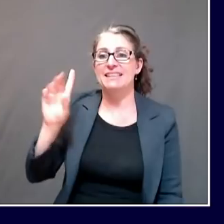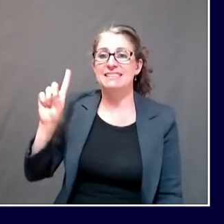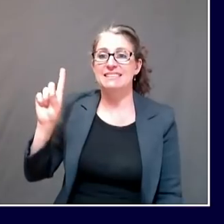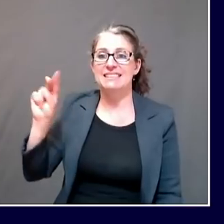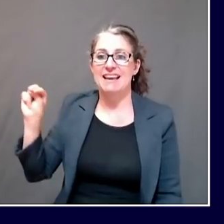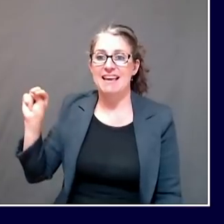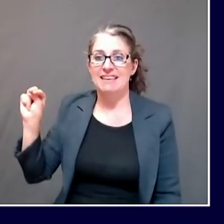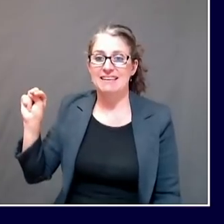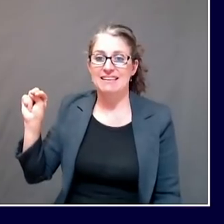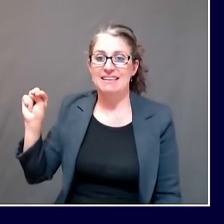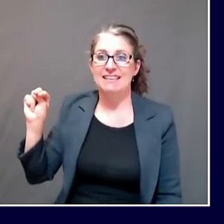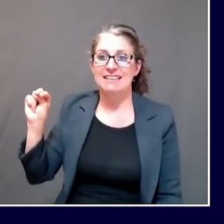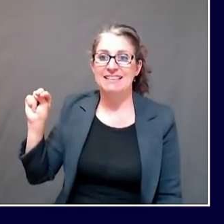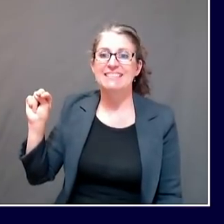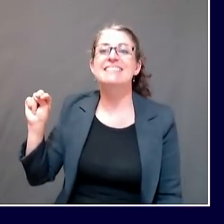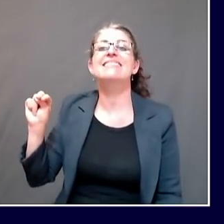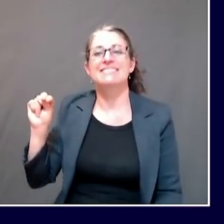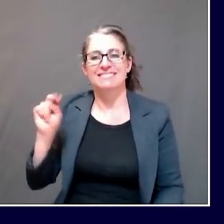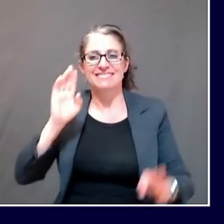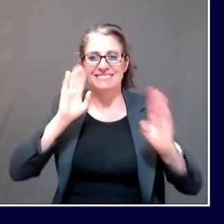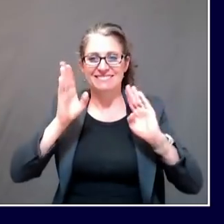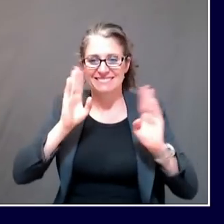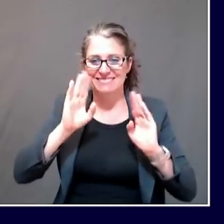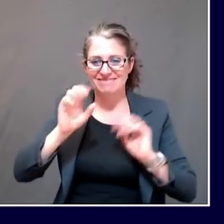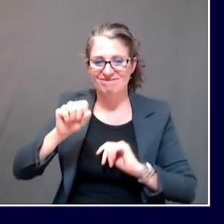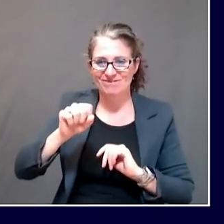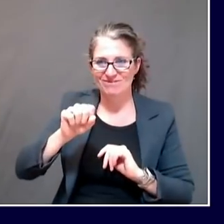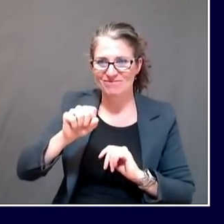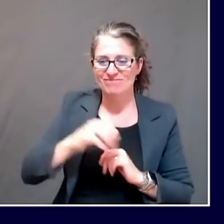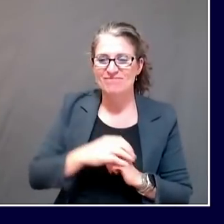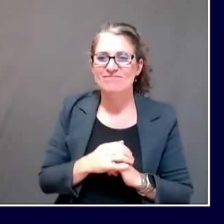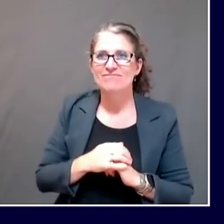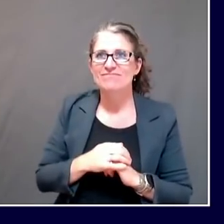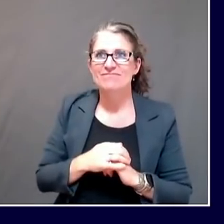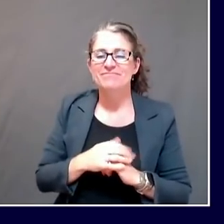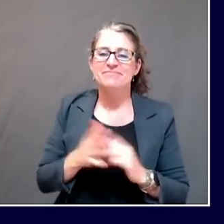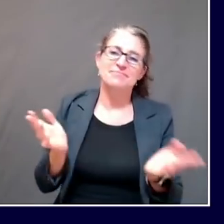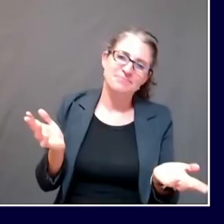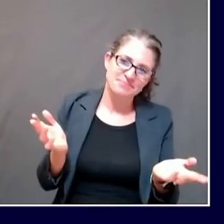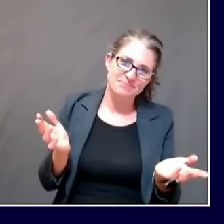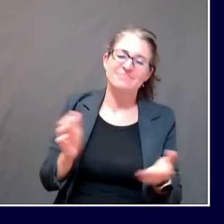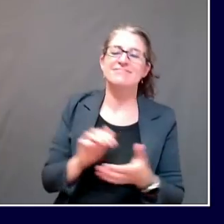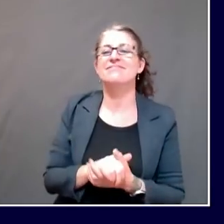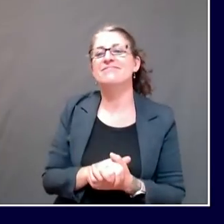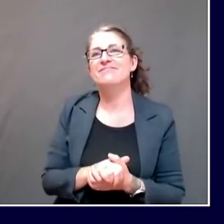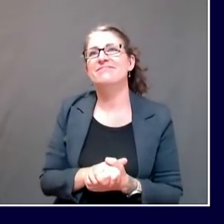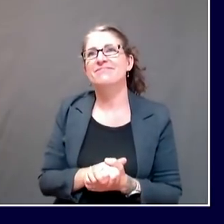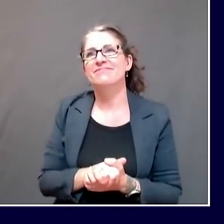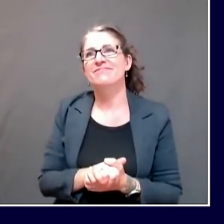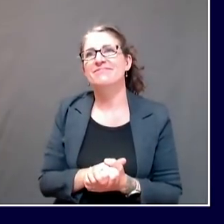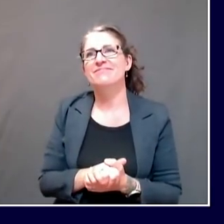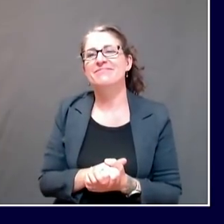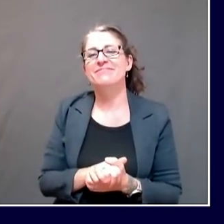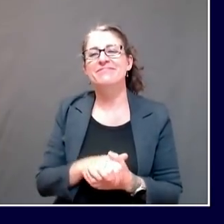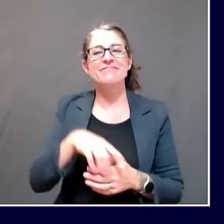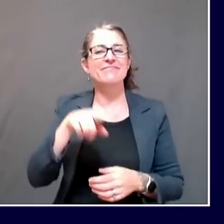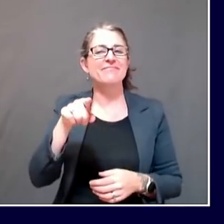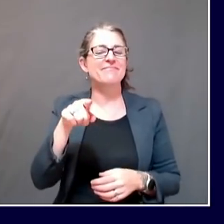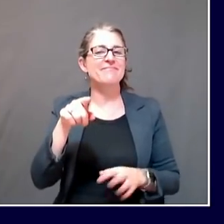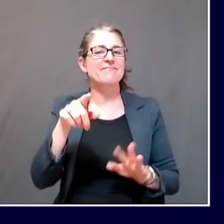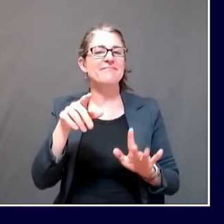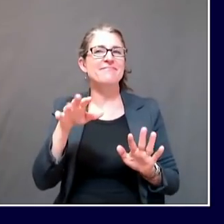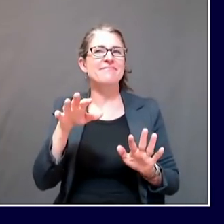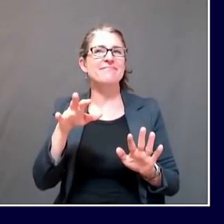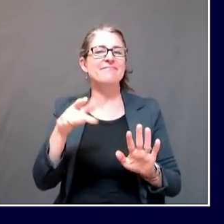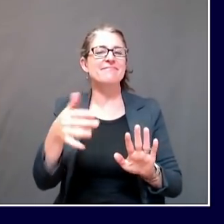Yep. Hi, Dr. Shah. Thank you. I wanted to just quickly go back to something you said in the beginning, where you